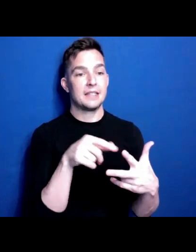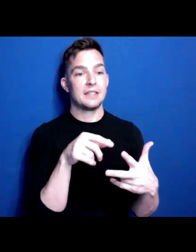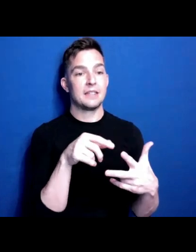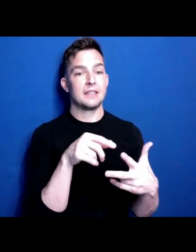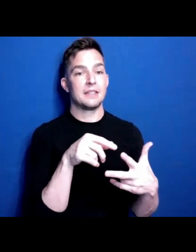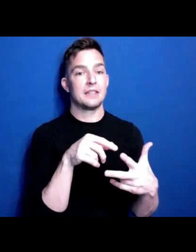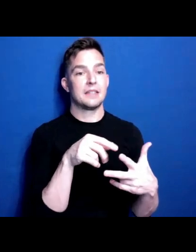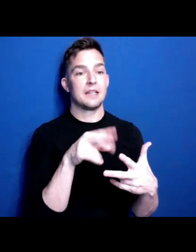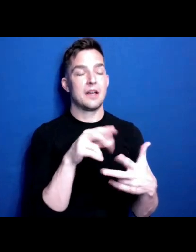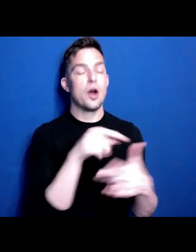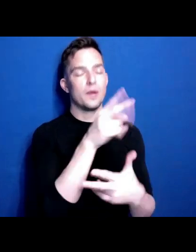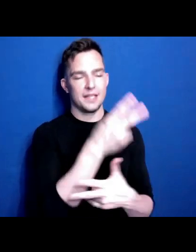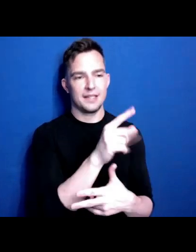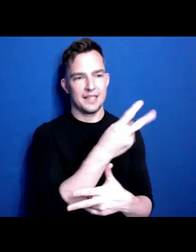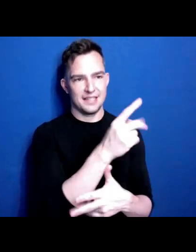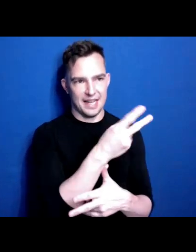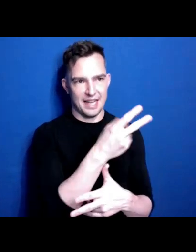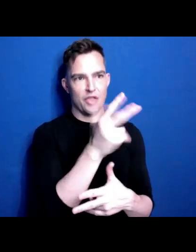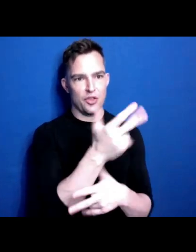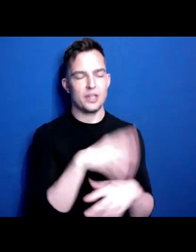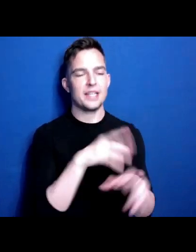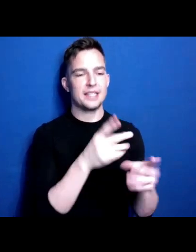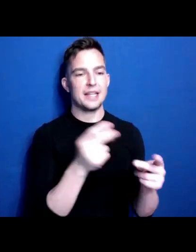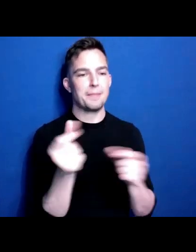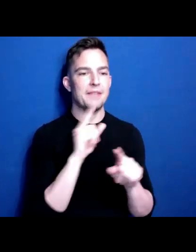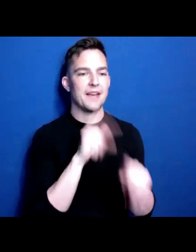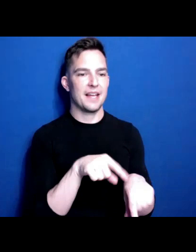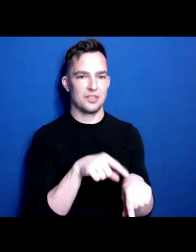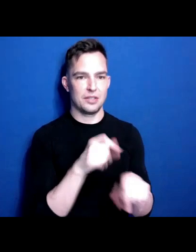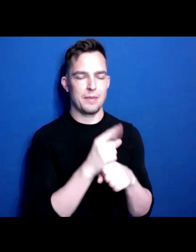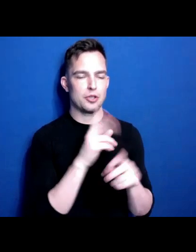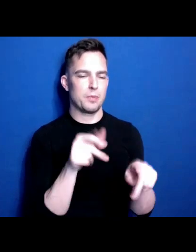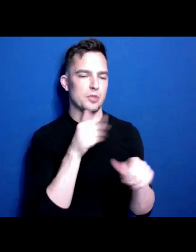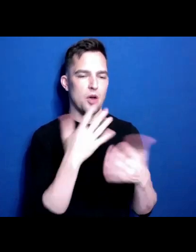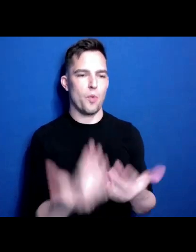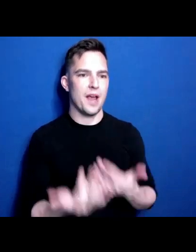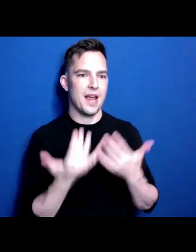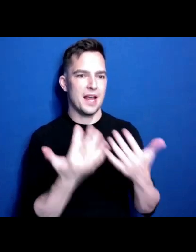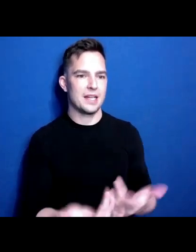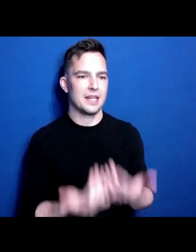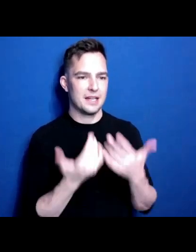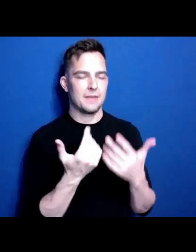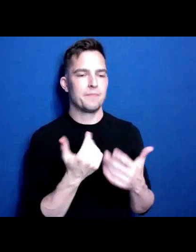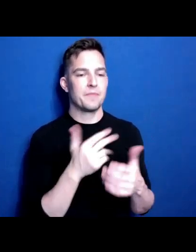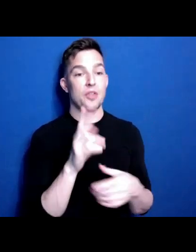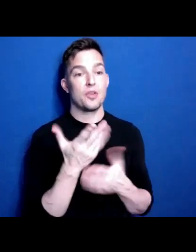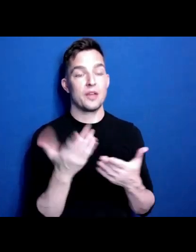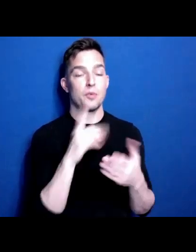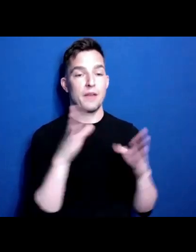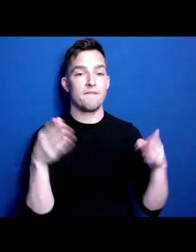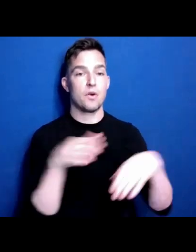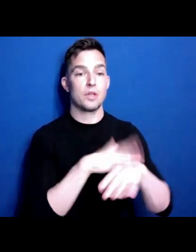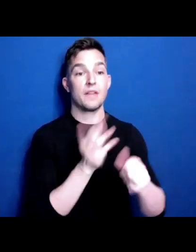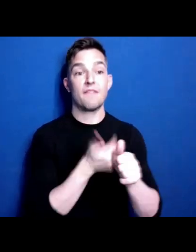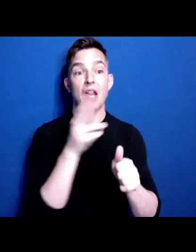speed of answering the phone calls so that a person is not waiting on the line, And the third thing is really a focus on the